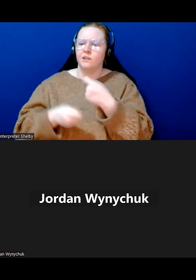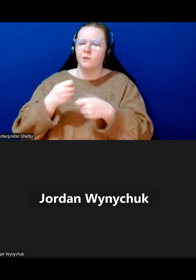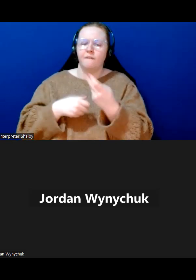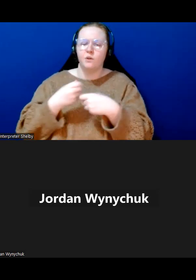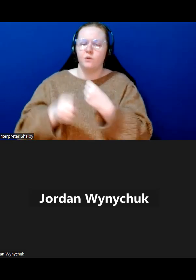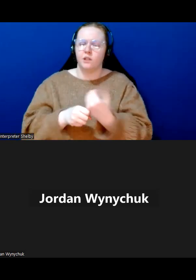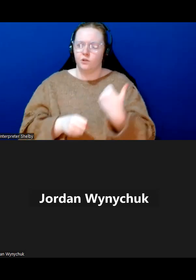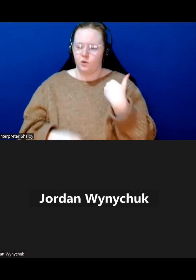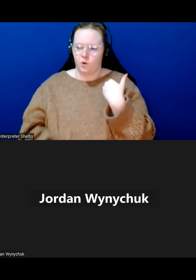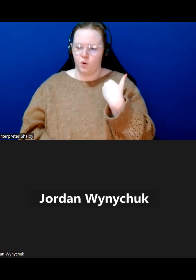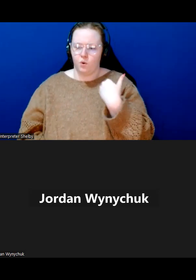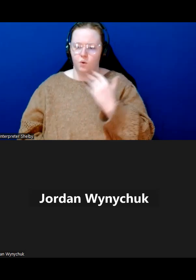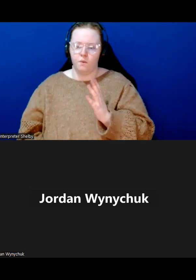a